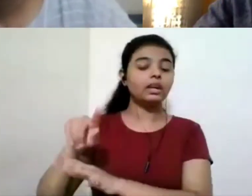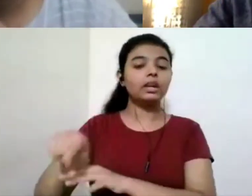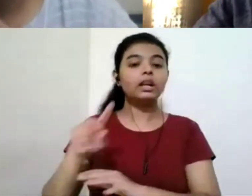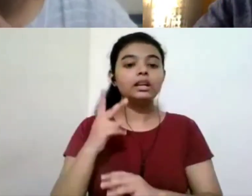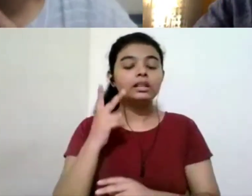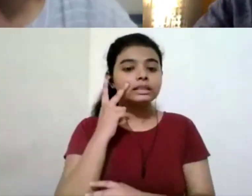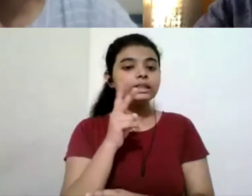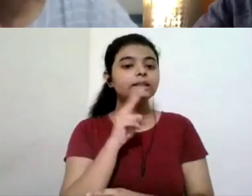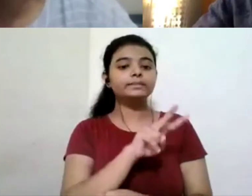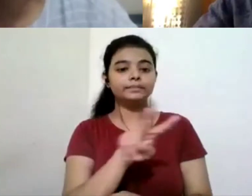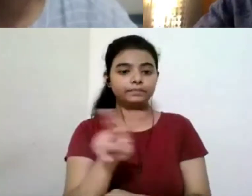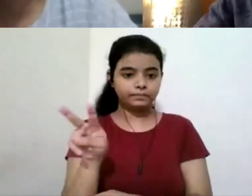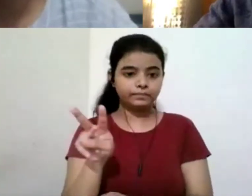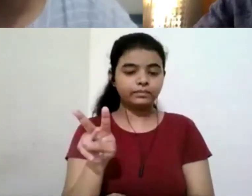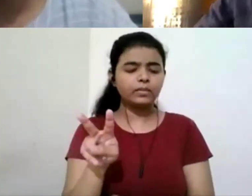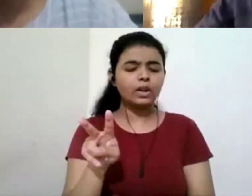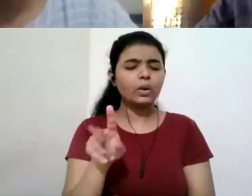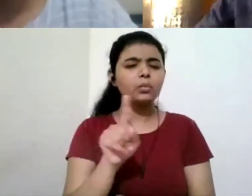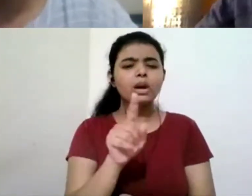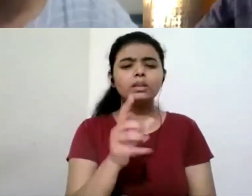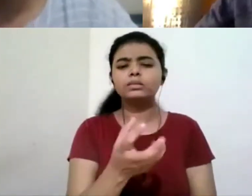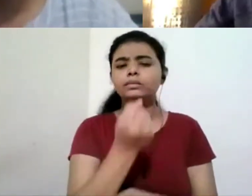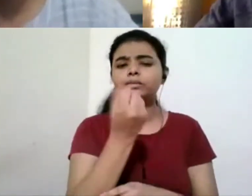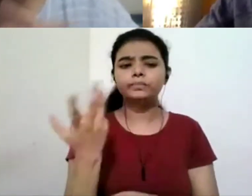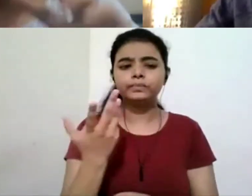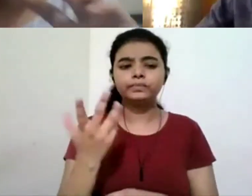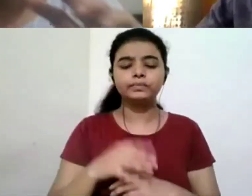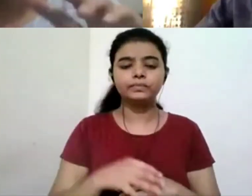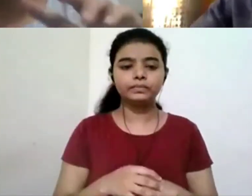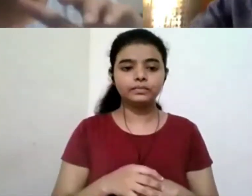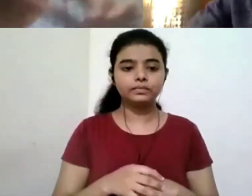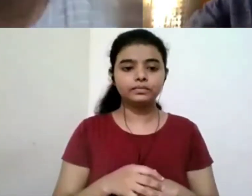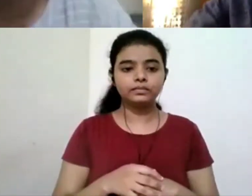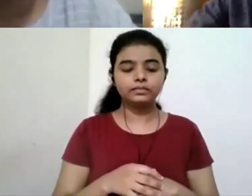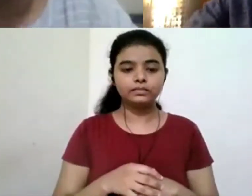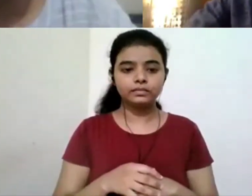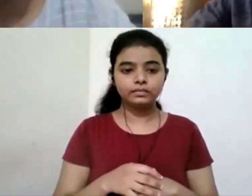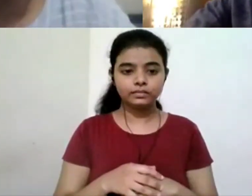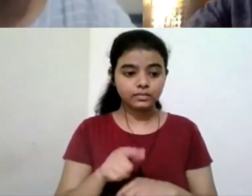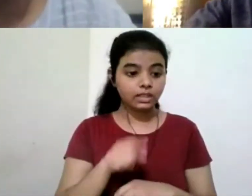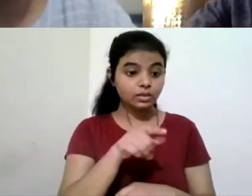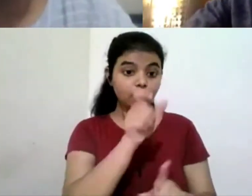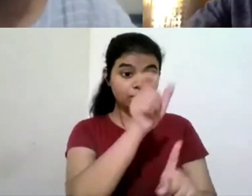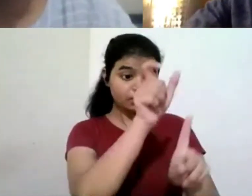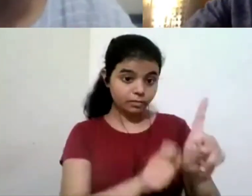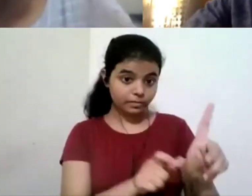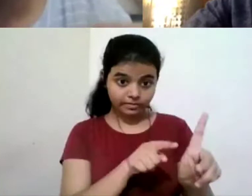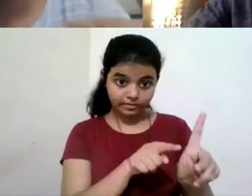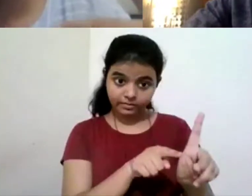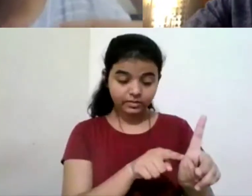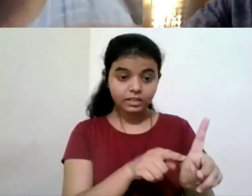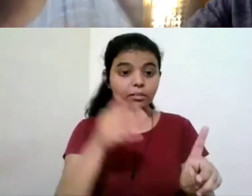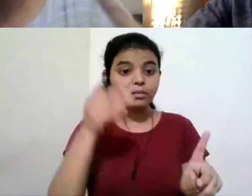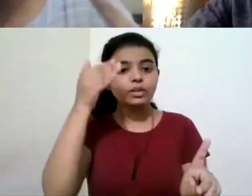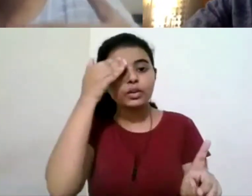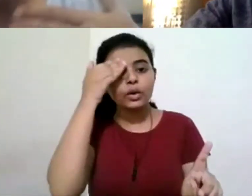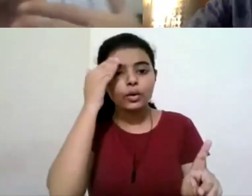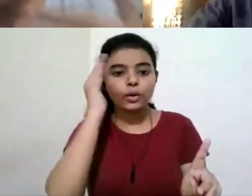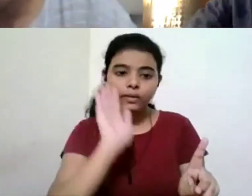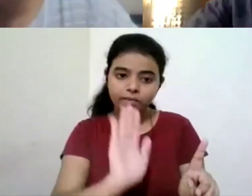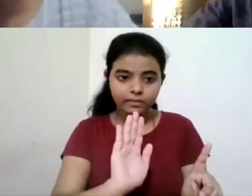there. One of the things which you find is this, that this is one body of knowledge